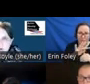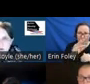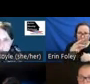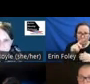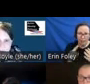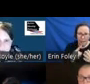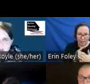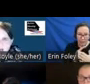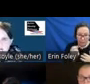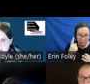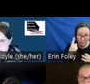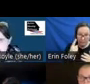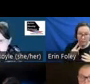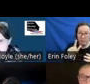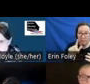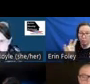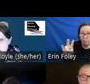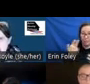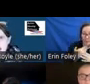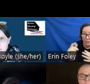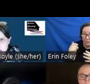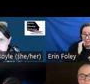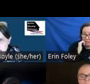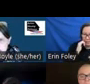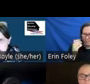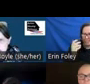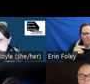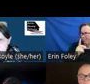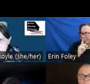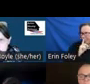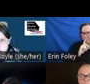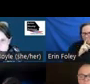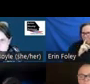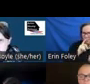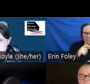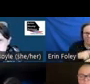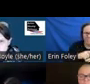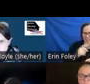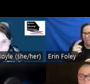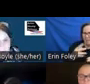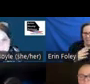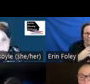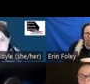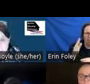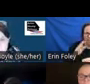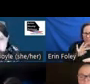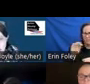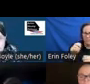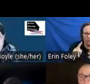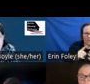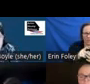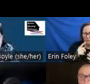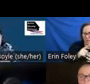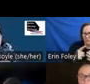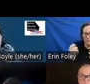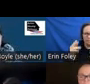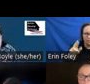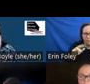nothing about $27 a day that says time and a half after 40 hours a week, or even minimum wage.